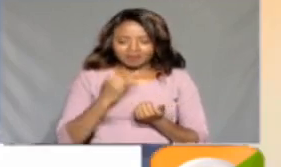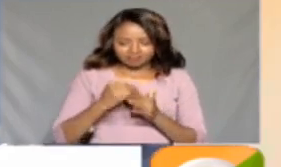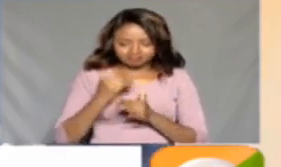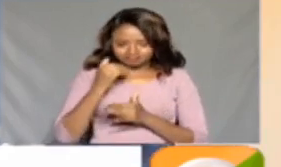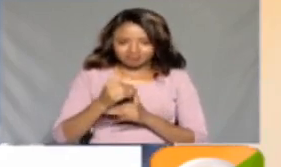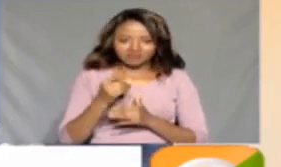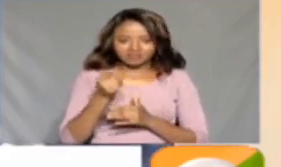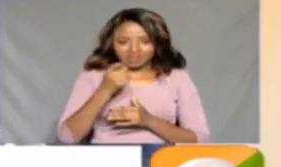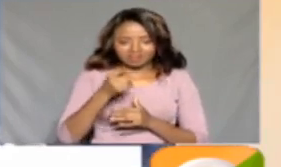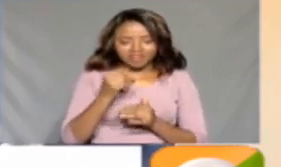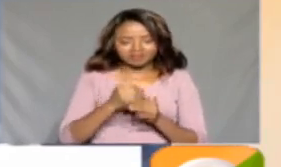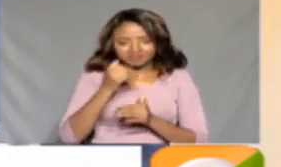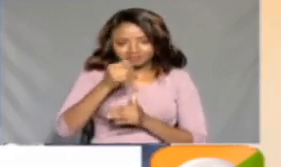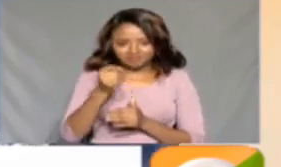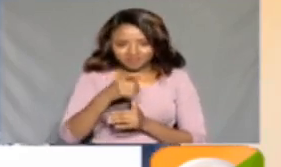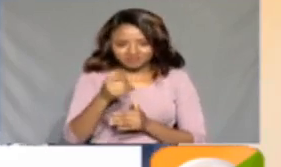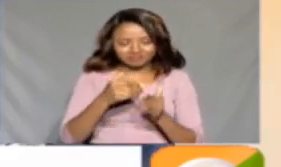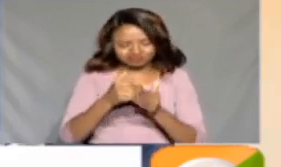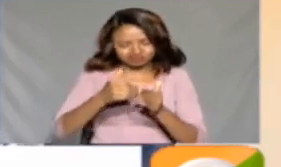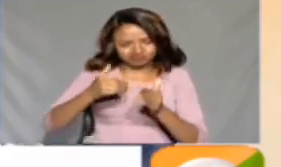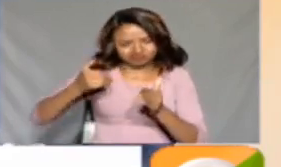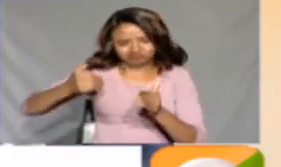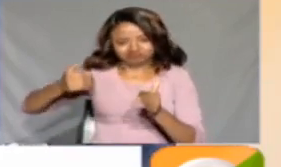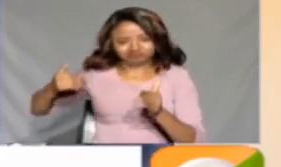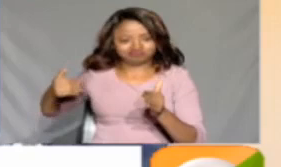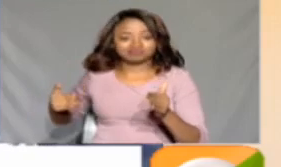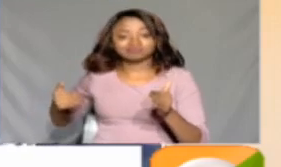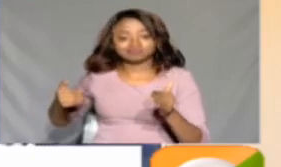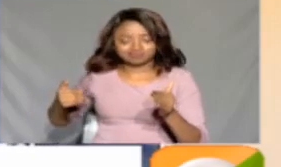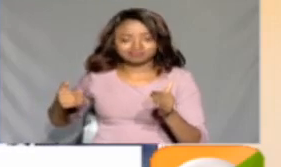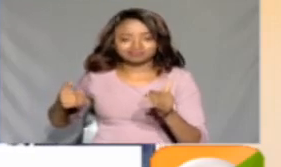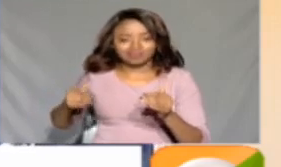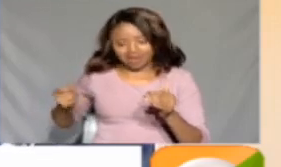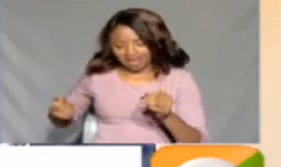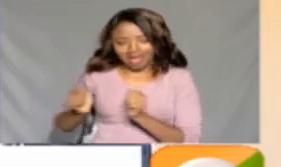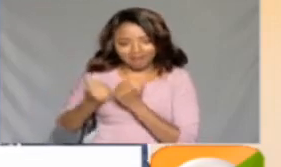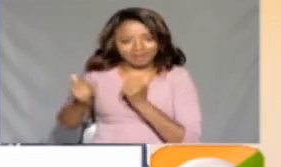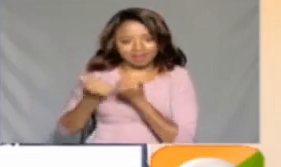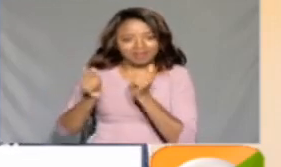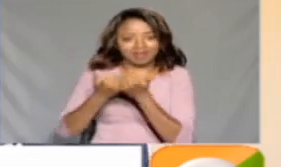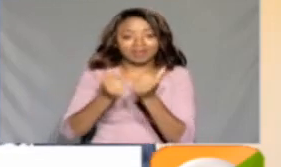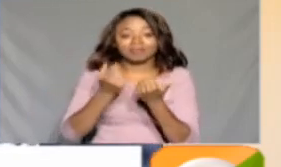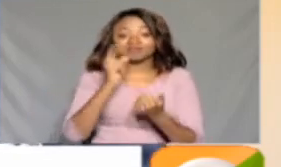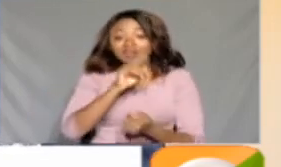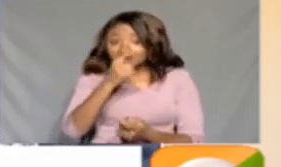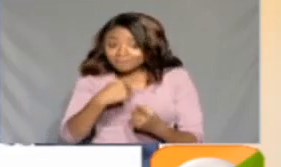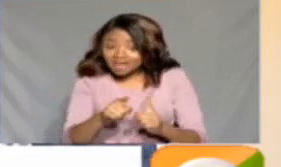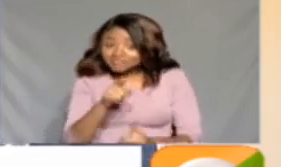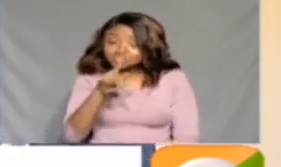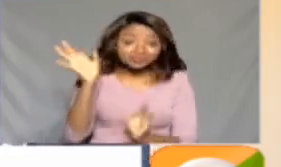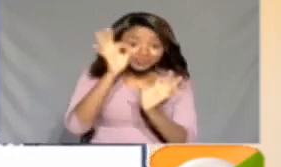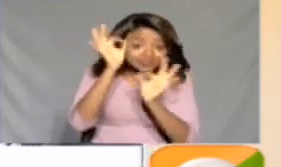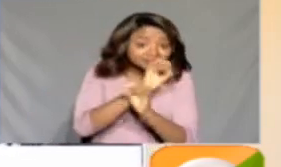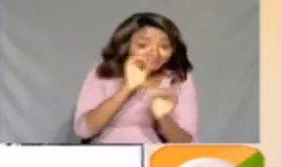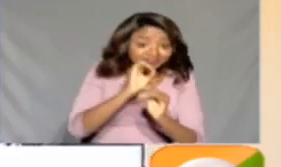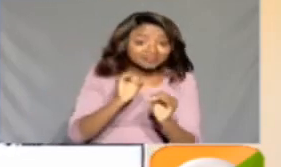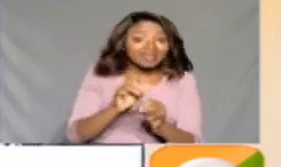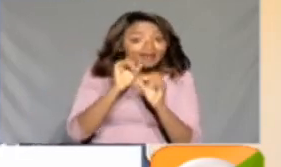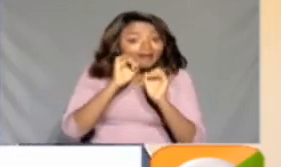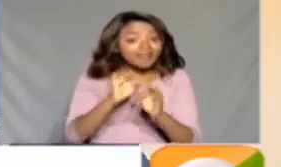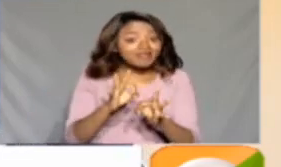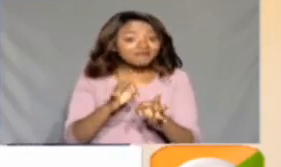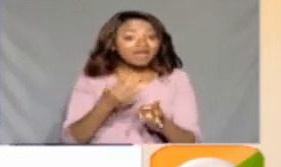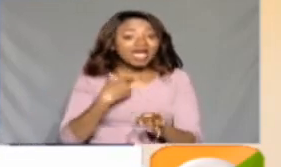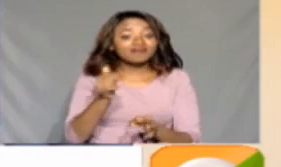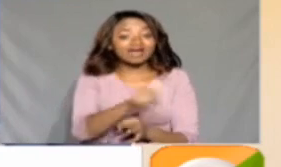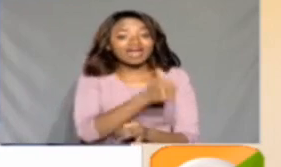months ago. Yes. And again, a few months before those few months ago. Yes. And let me just add this. You should not be surprised if there's another by-election somewhere and